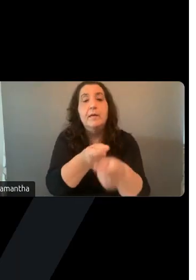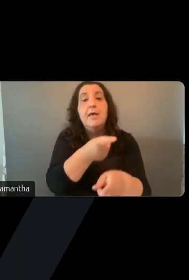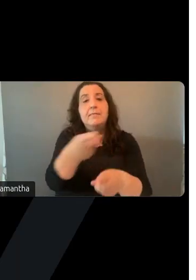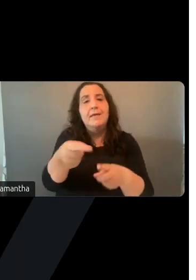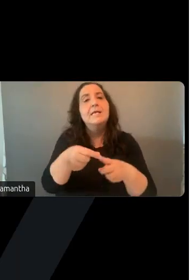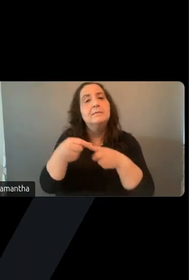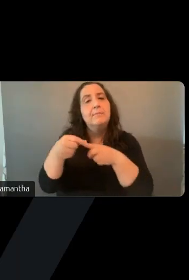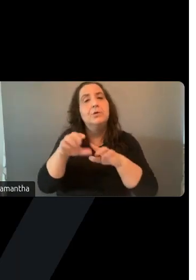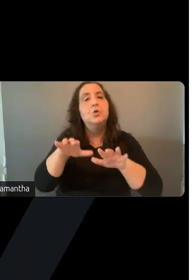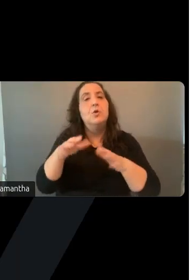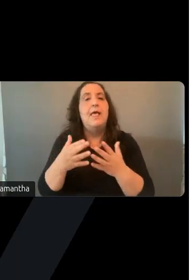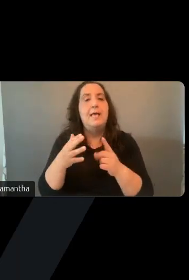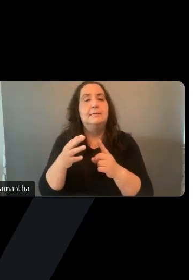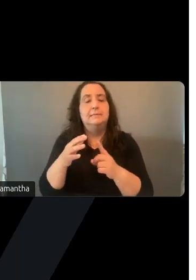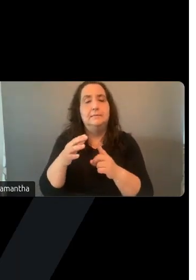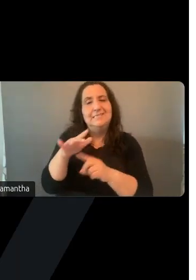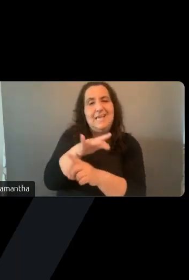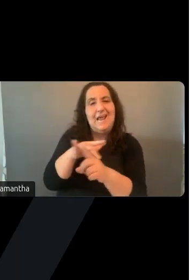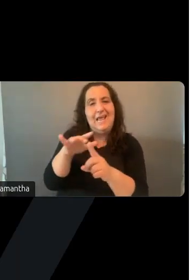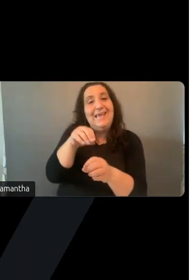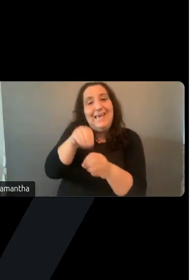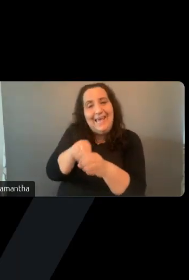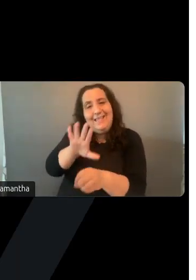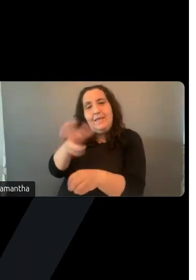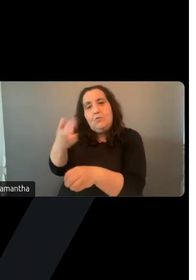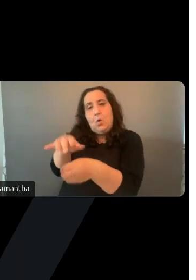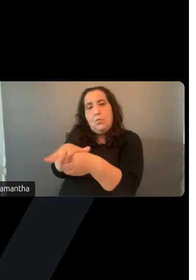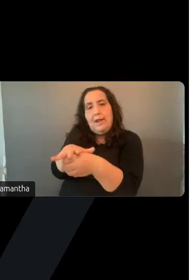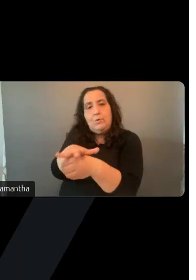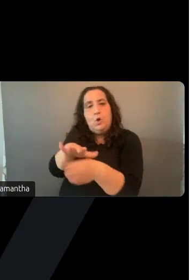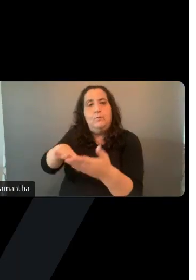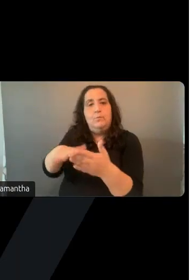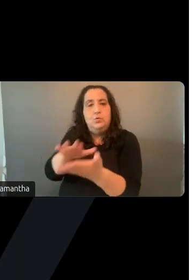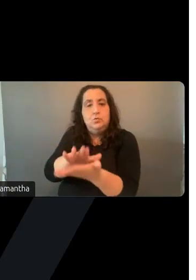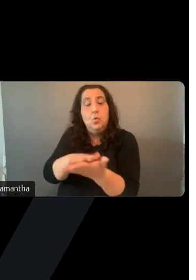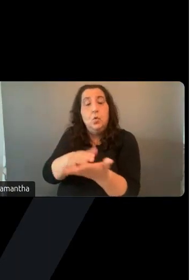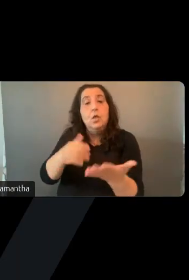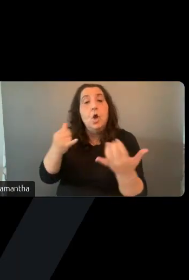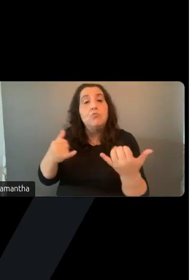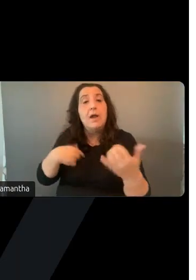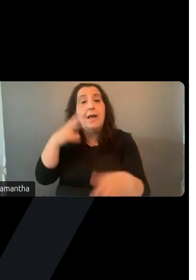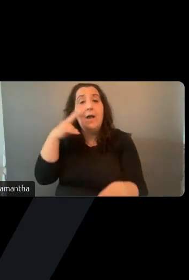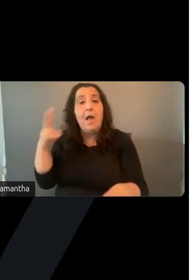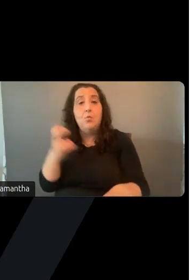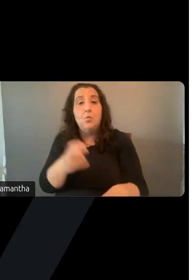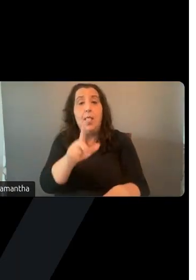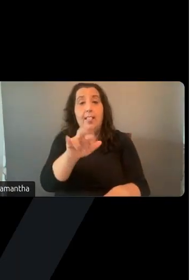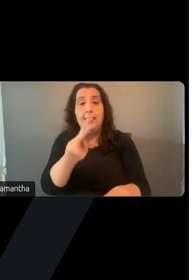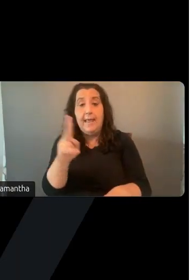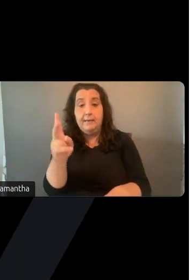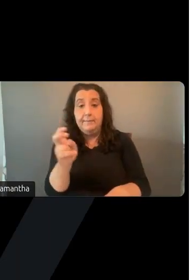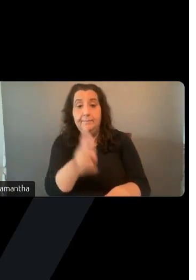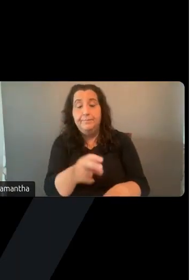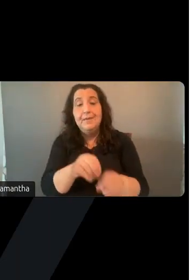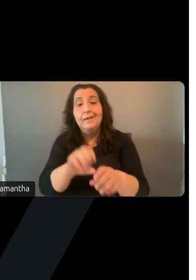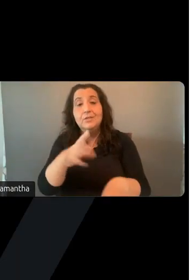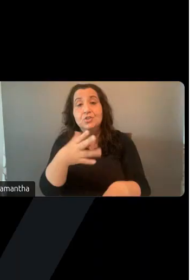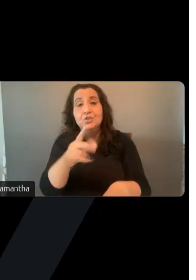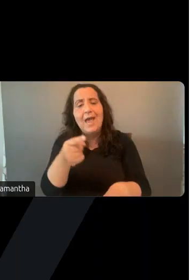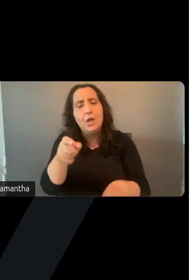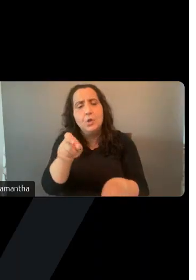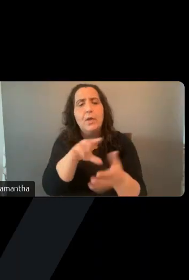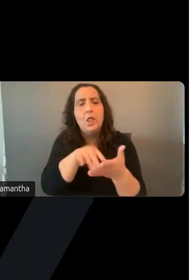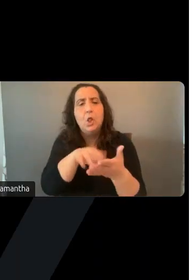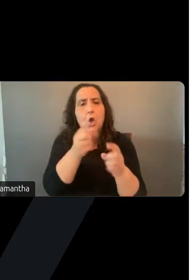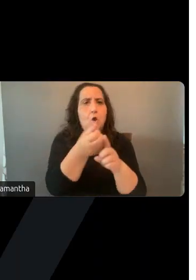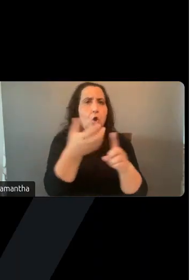class setting in their neighborhood community school. And I'm going to drop a link in the chat where you can learn more about all of these programs.